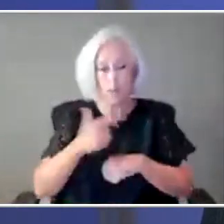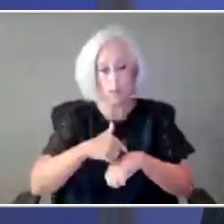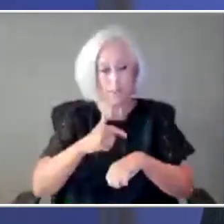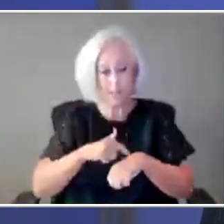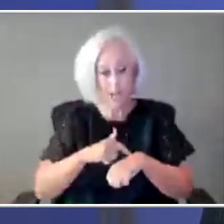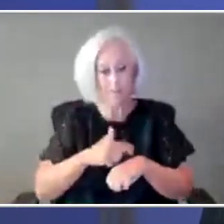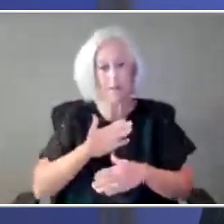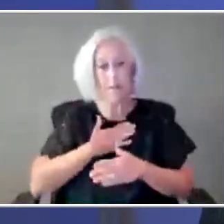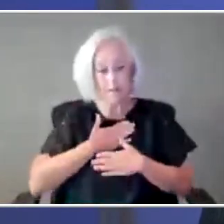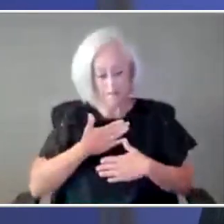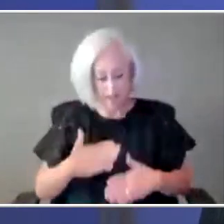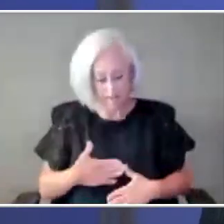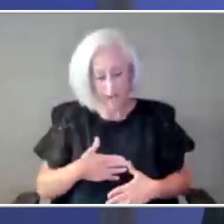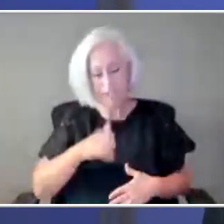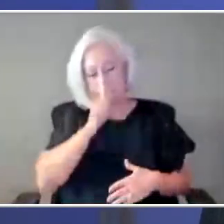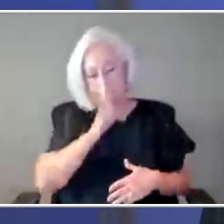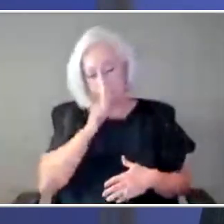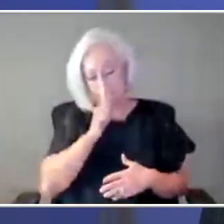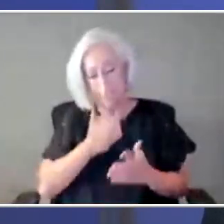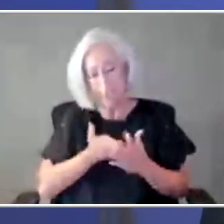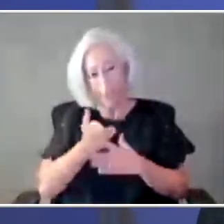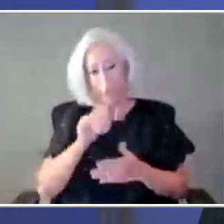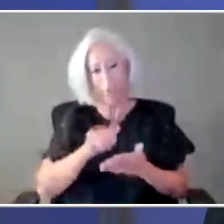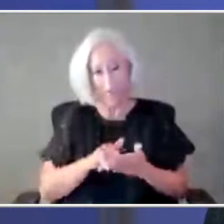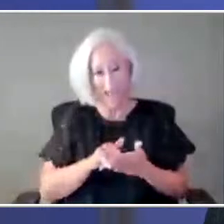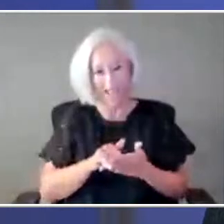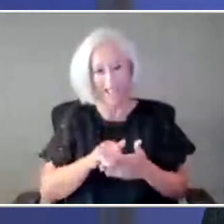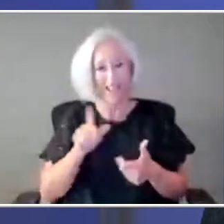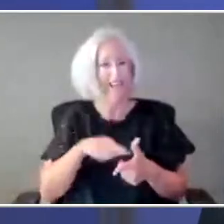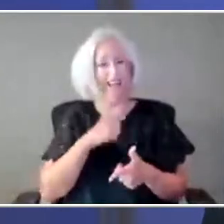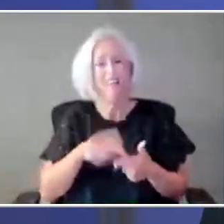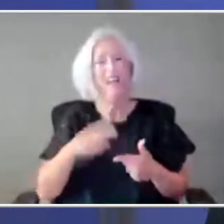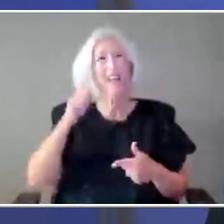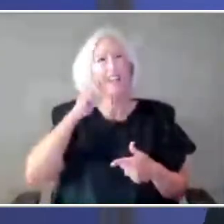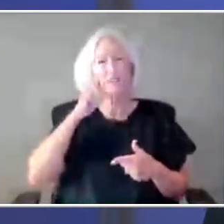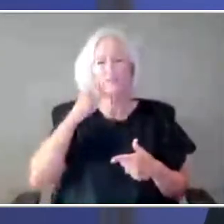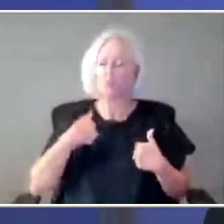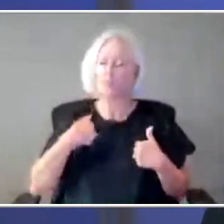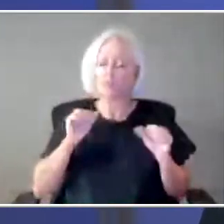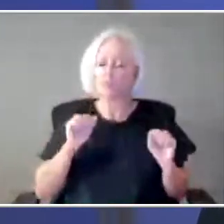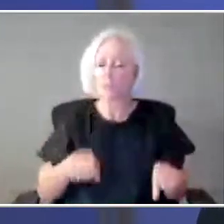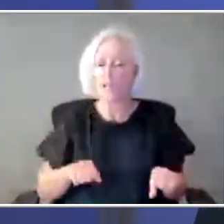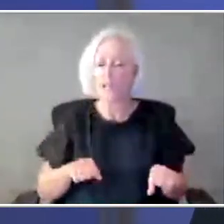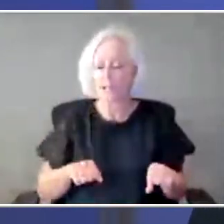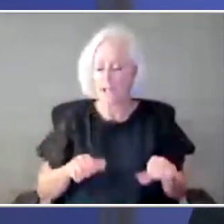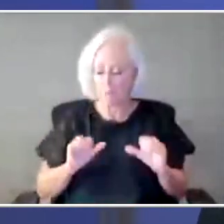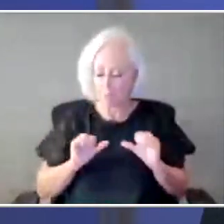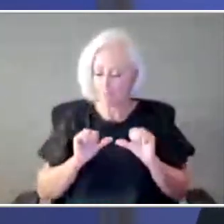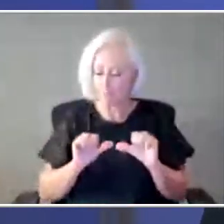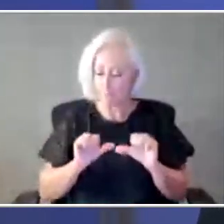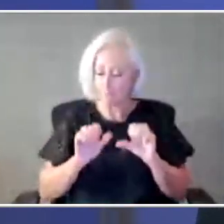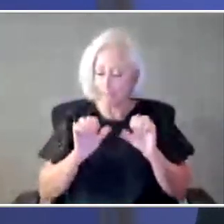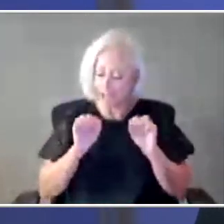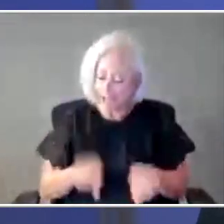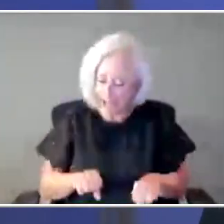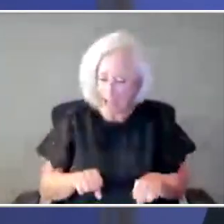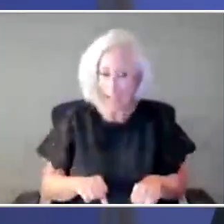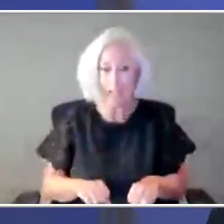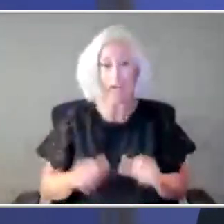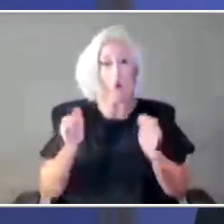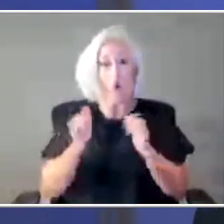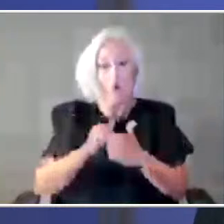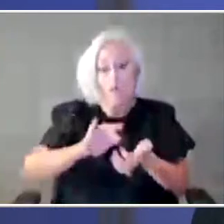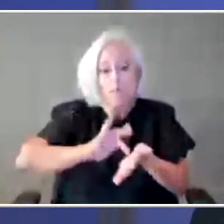It did. And then it's like, okay, I can do this. I can do this. And with the medicine today and the technology